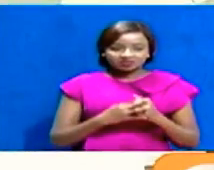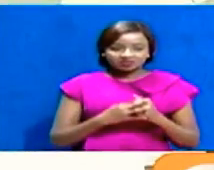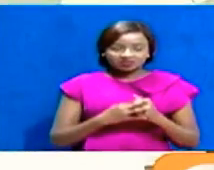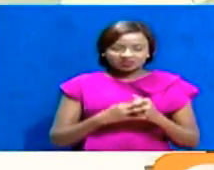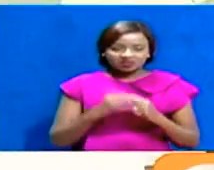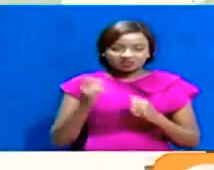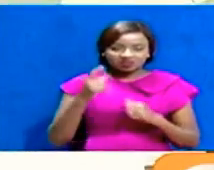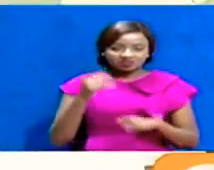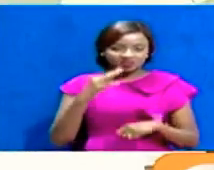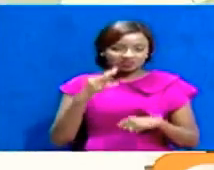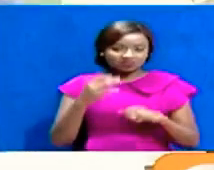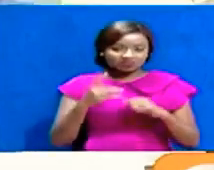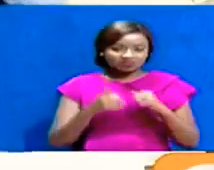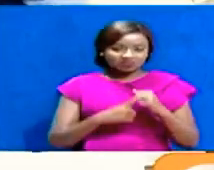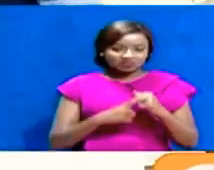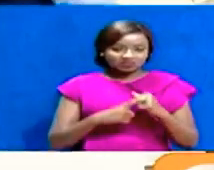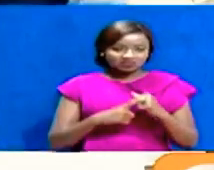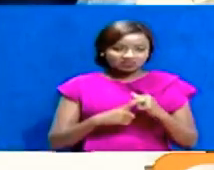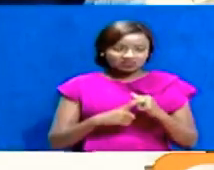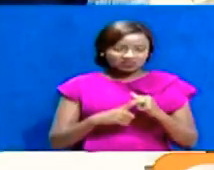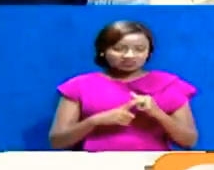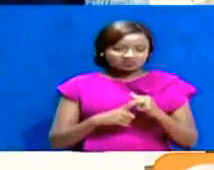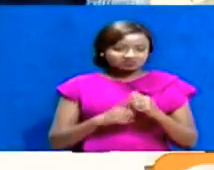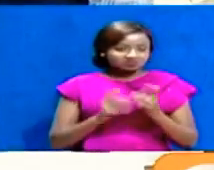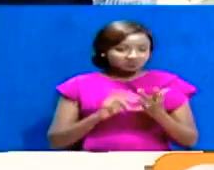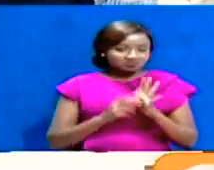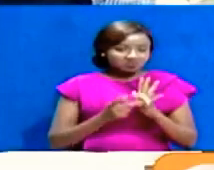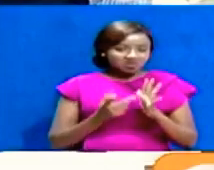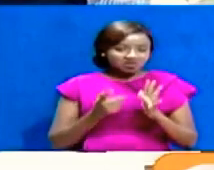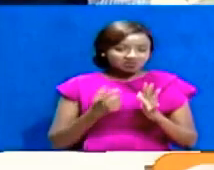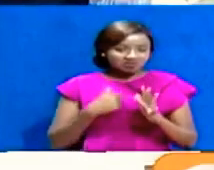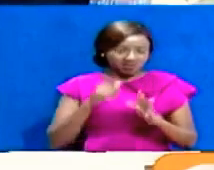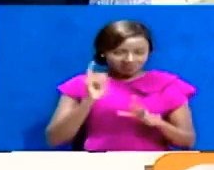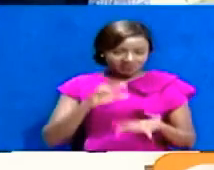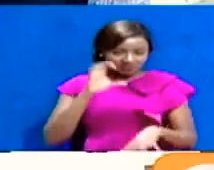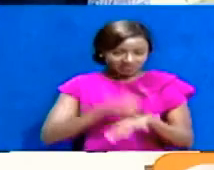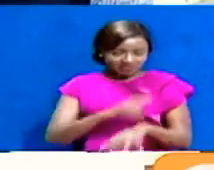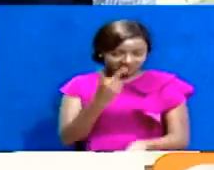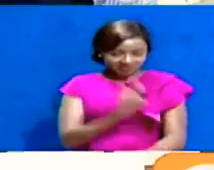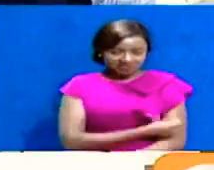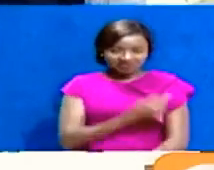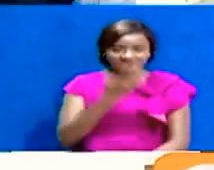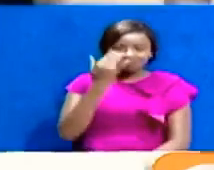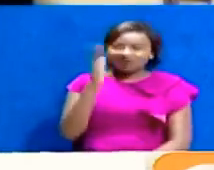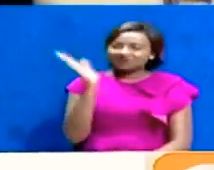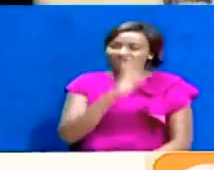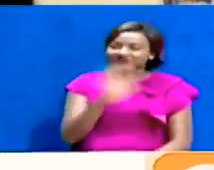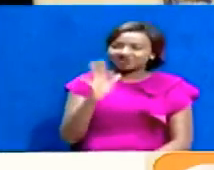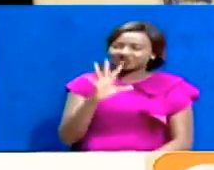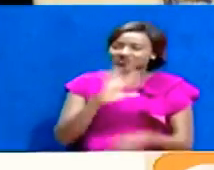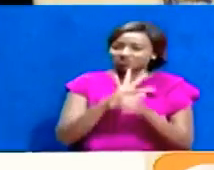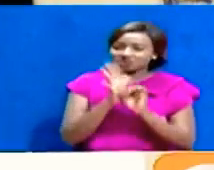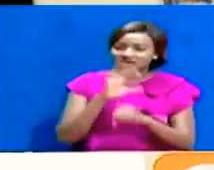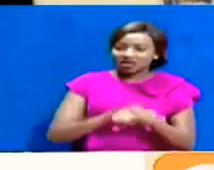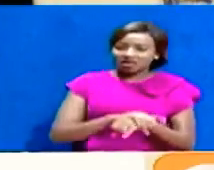the vaccine because I've had COVID already? Yeah, so when you get your